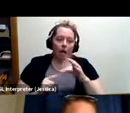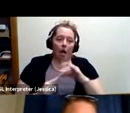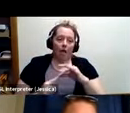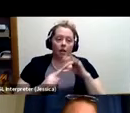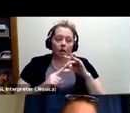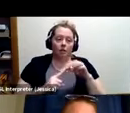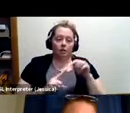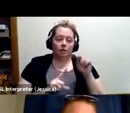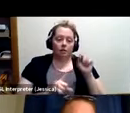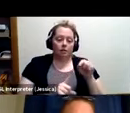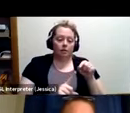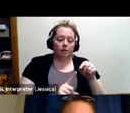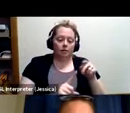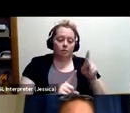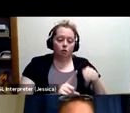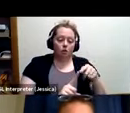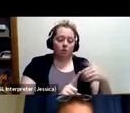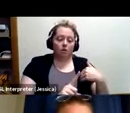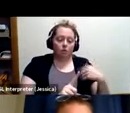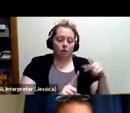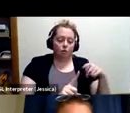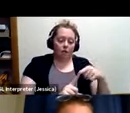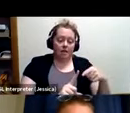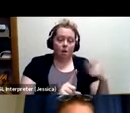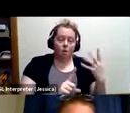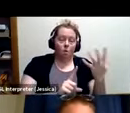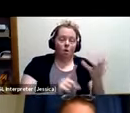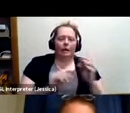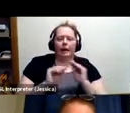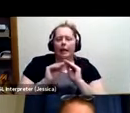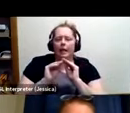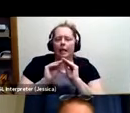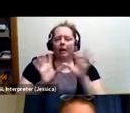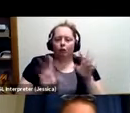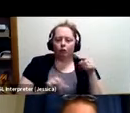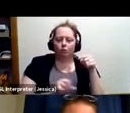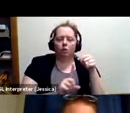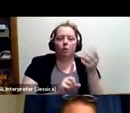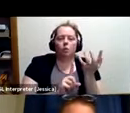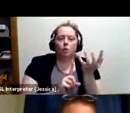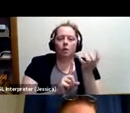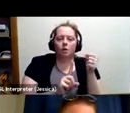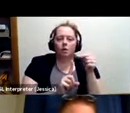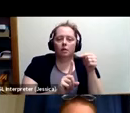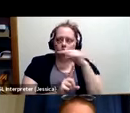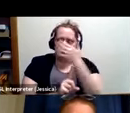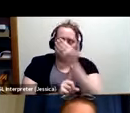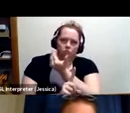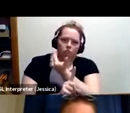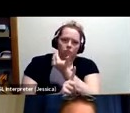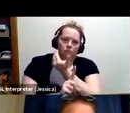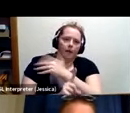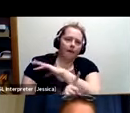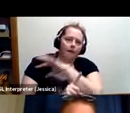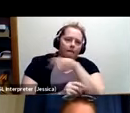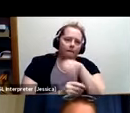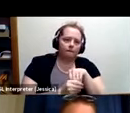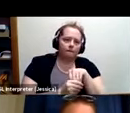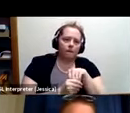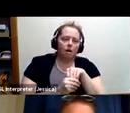or it is clear that the young person themselves wants them to be involved. Otherwise, I do not require